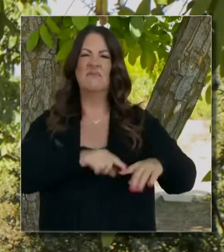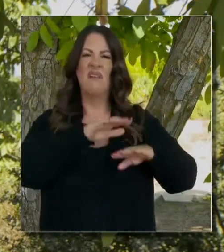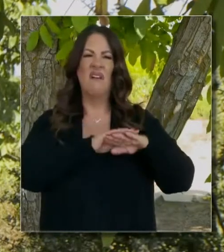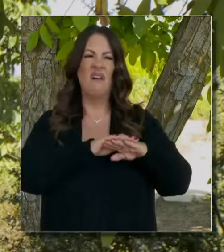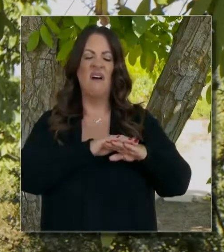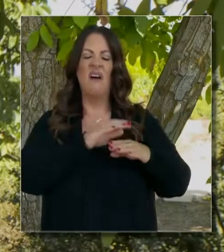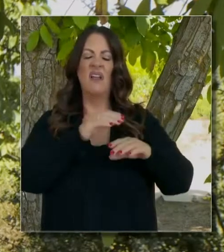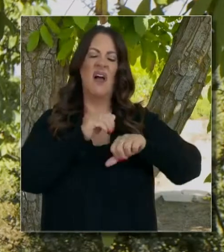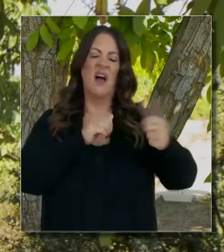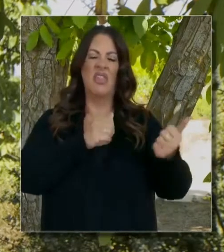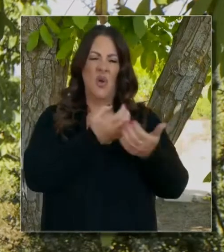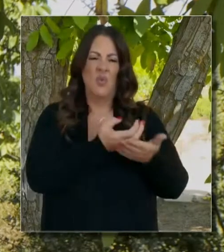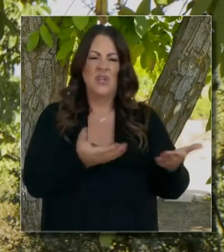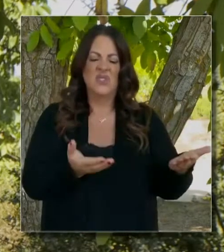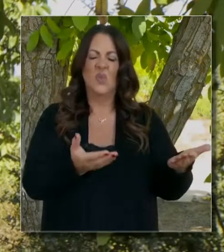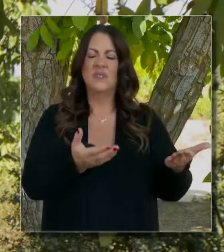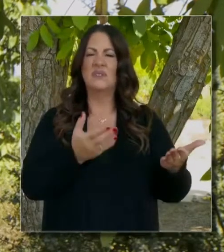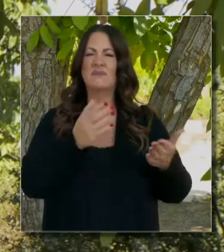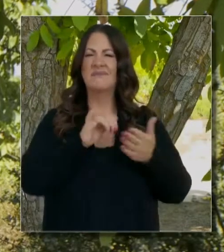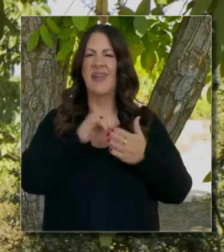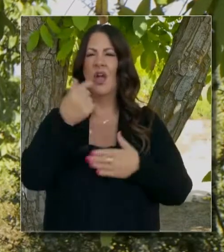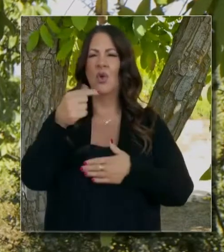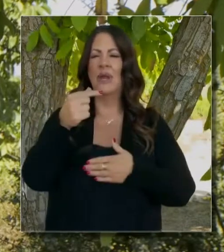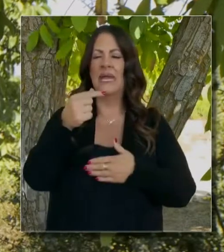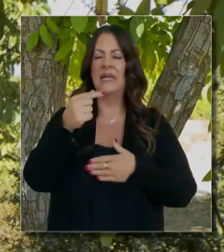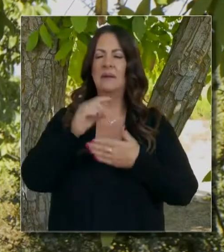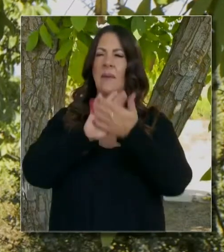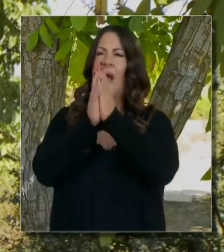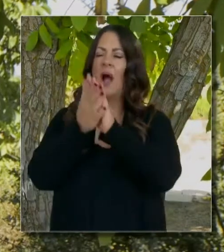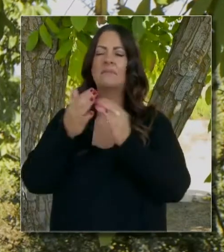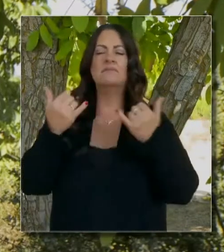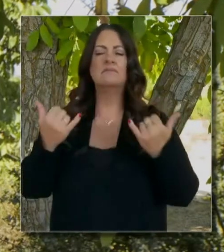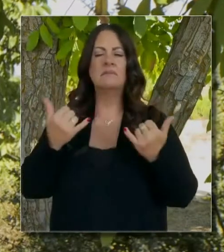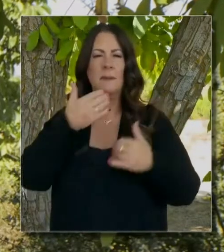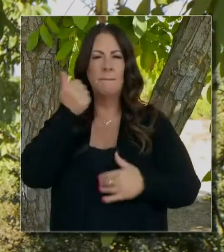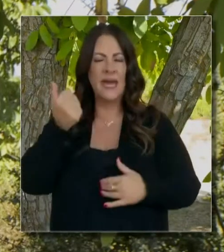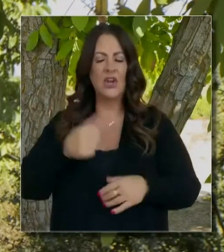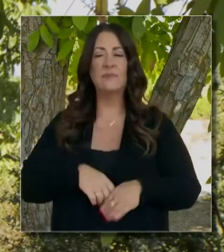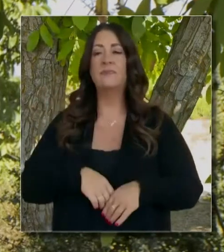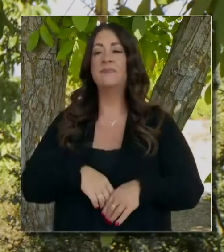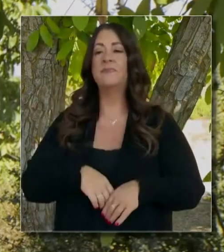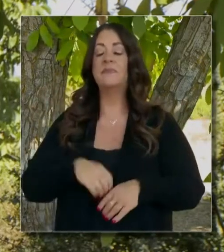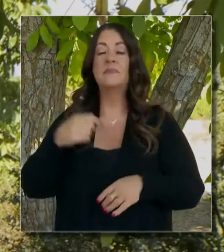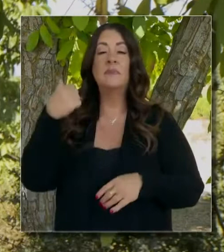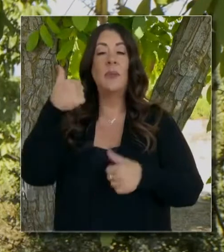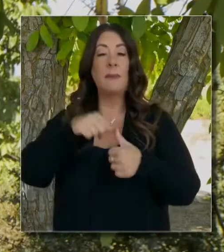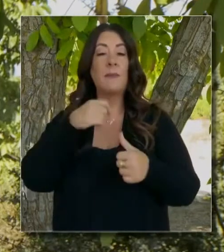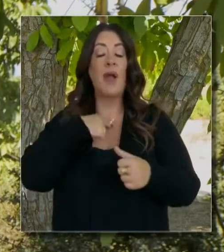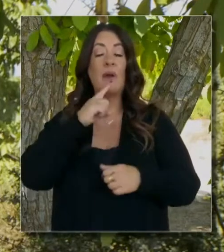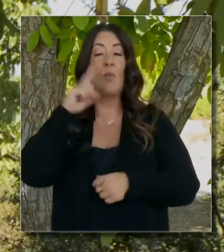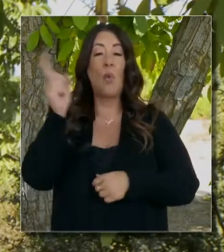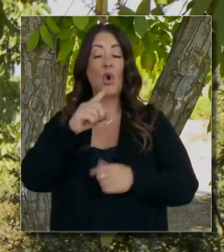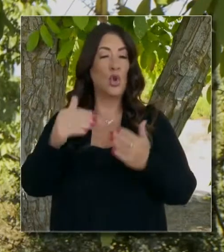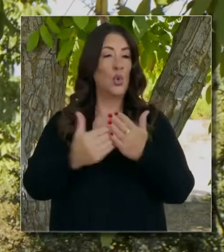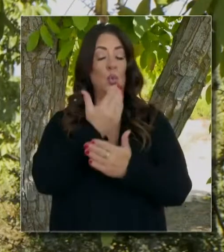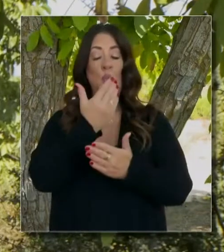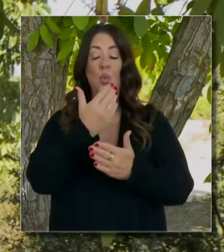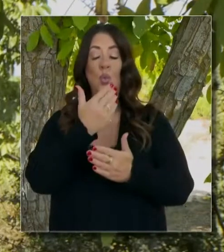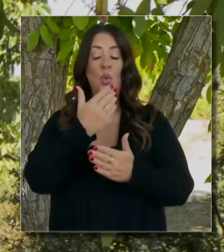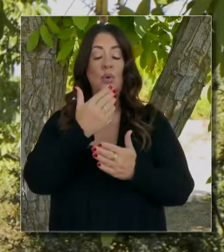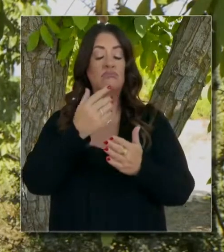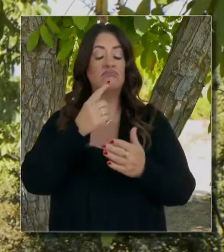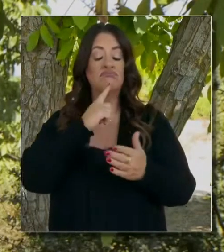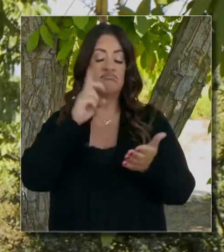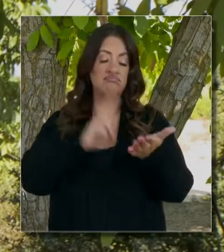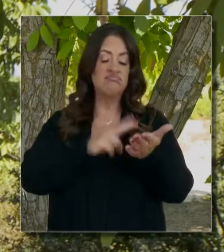here in the state of California. It builds on the executive order that we advanced a few weeks back as it relates to our clean car mandate by 2035,